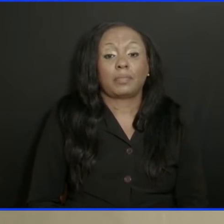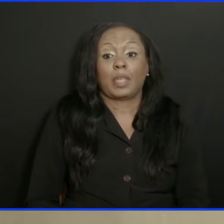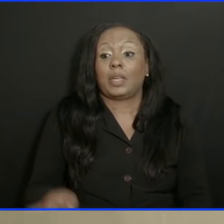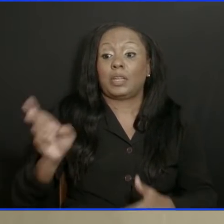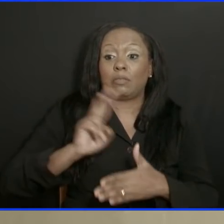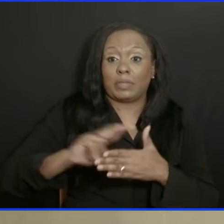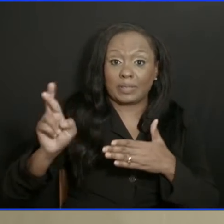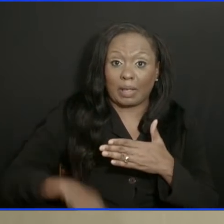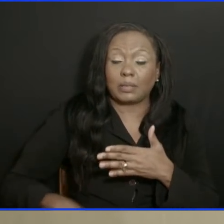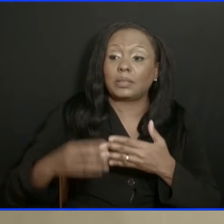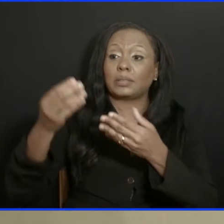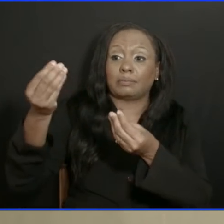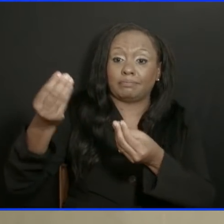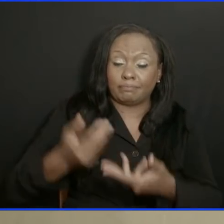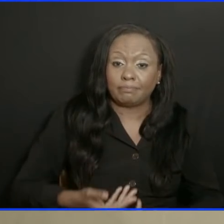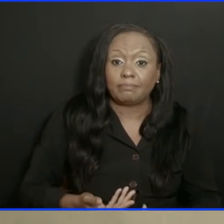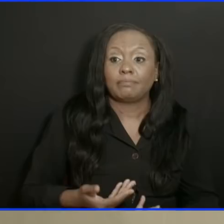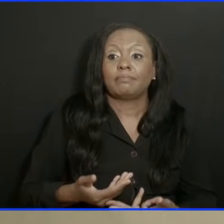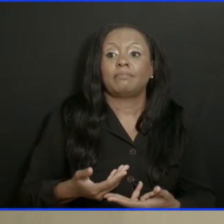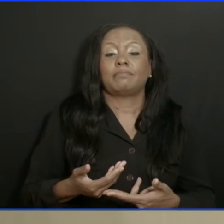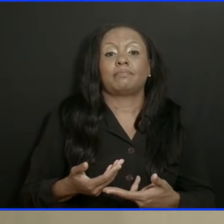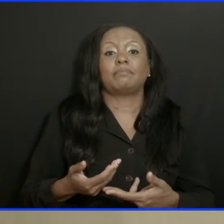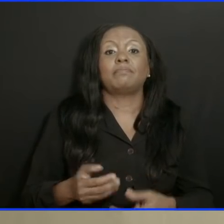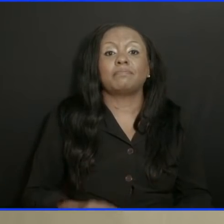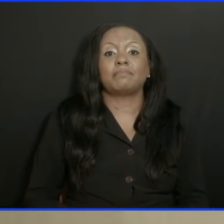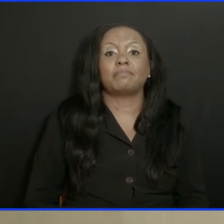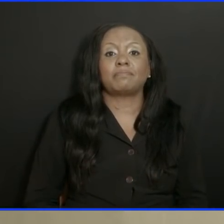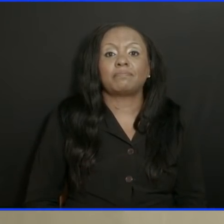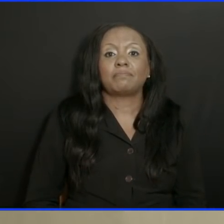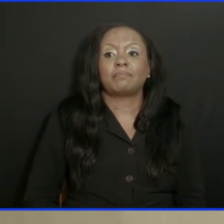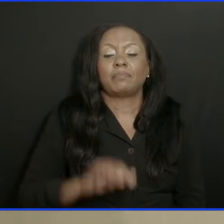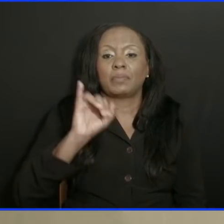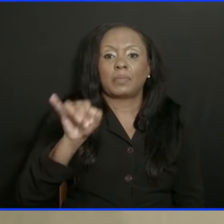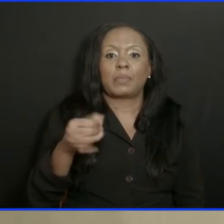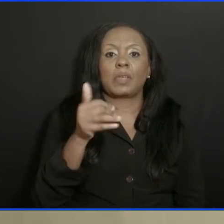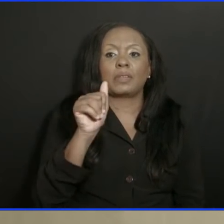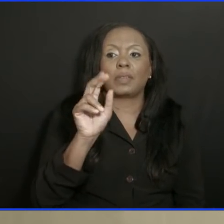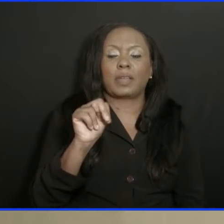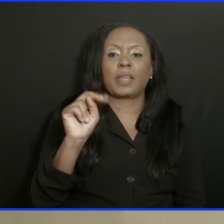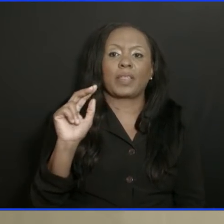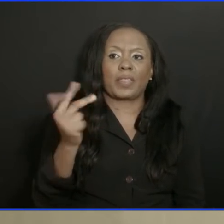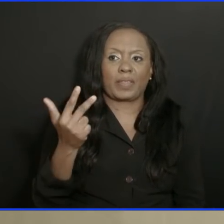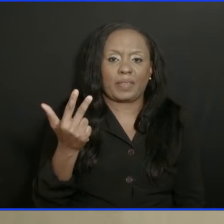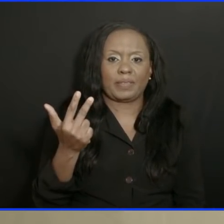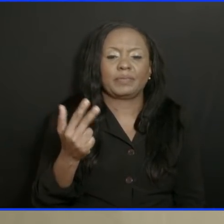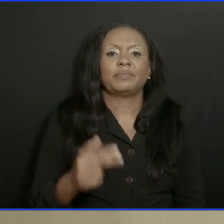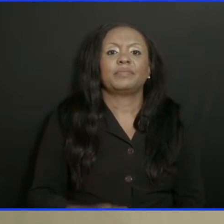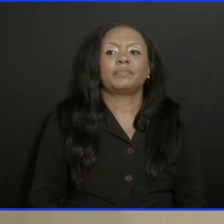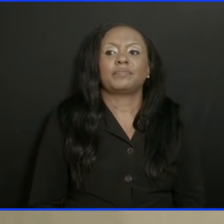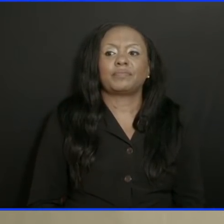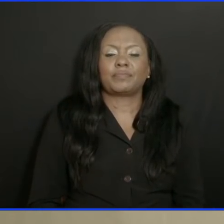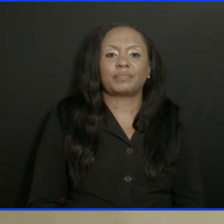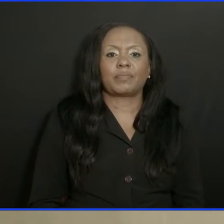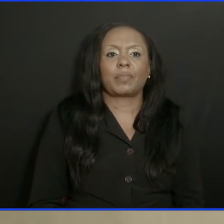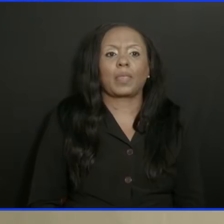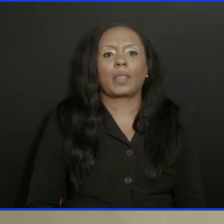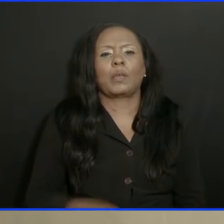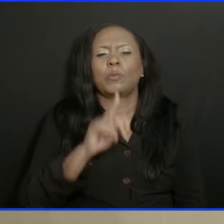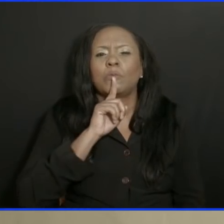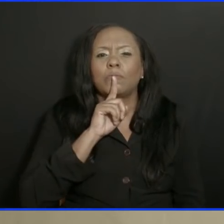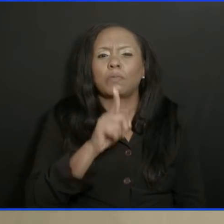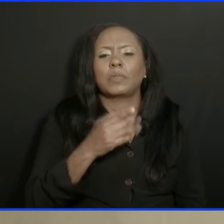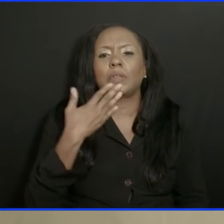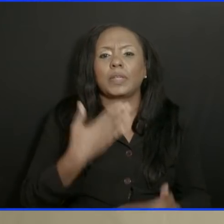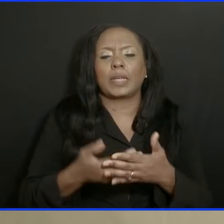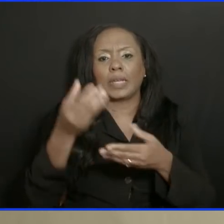exercise were presented to us at the Ministry of Health and Wellness on the 3rd of January, and thus far have been extremely useful as we